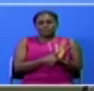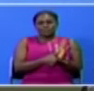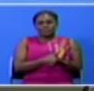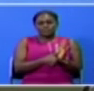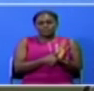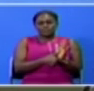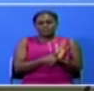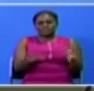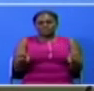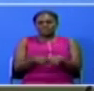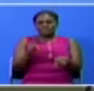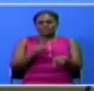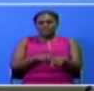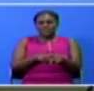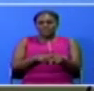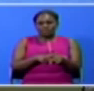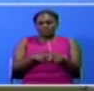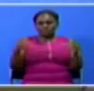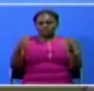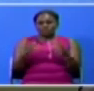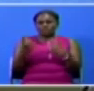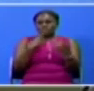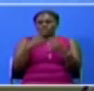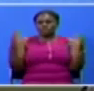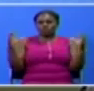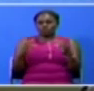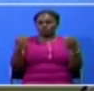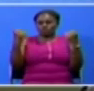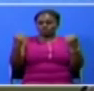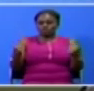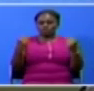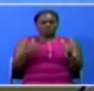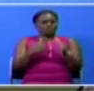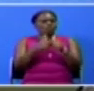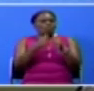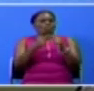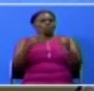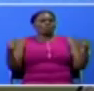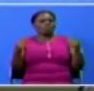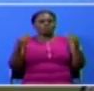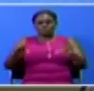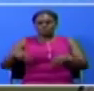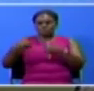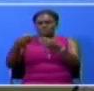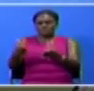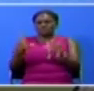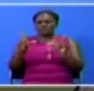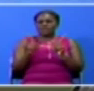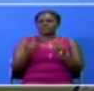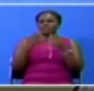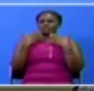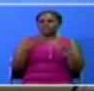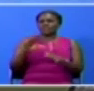Well, meanwhile, Jamii Telecom itself has come out to strongly refute that it had been gifted the license while